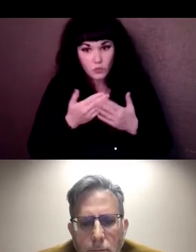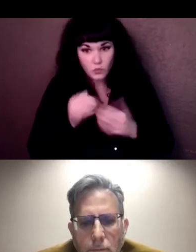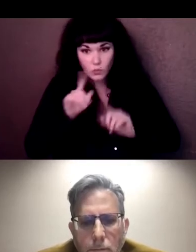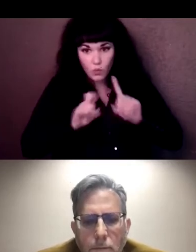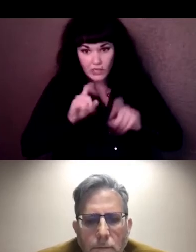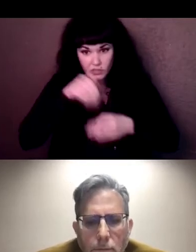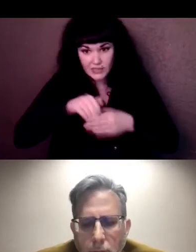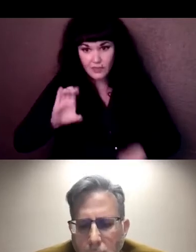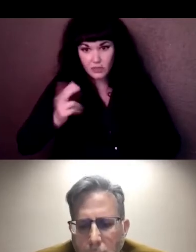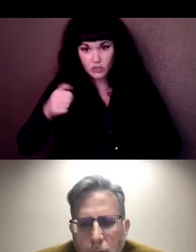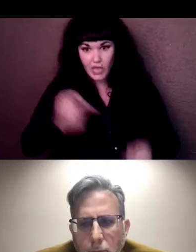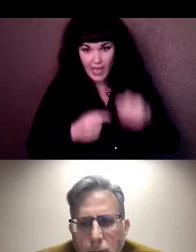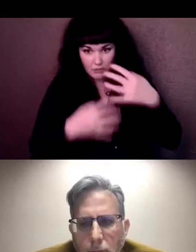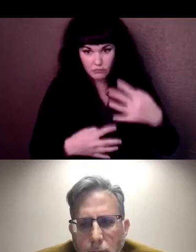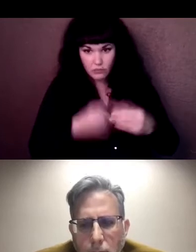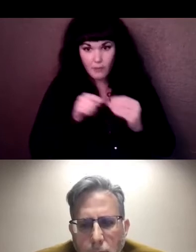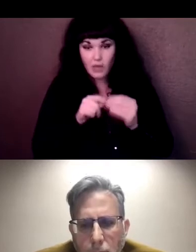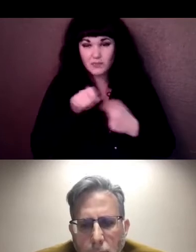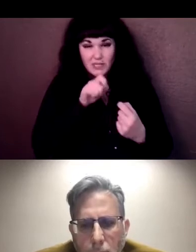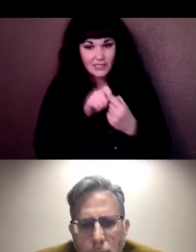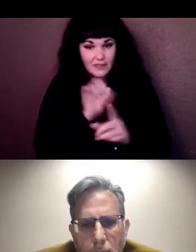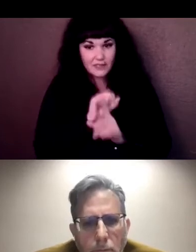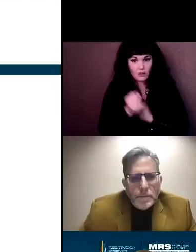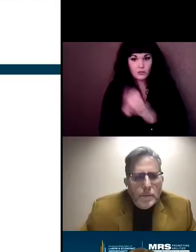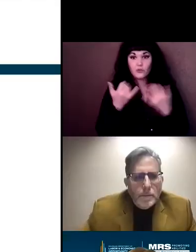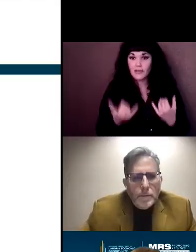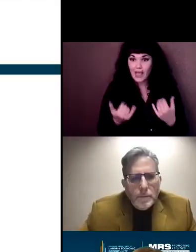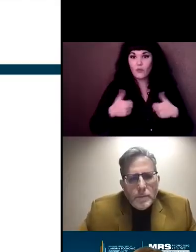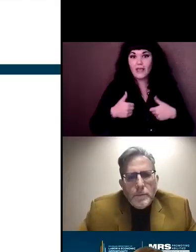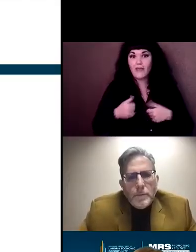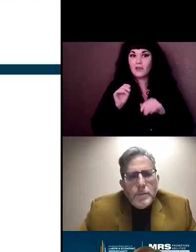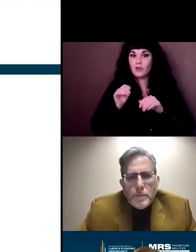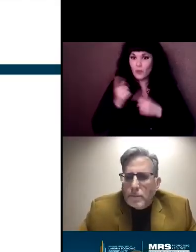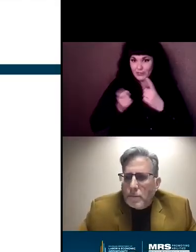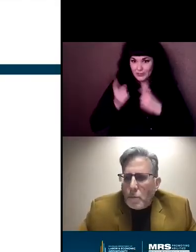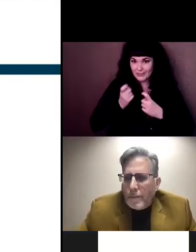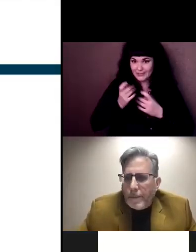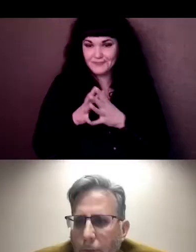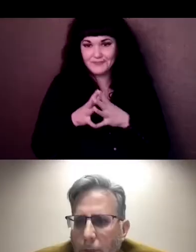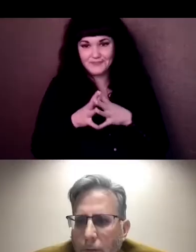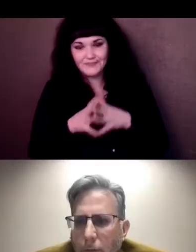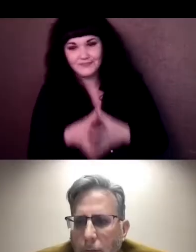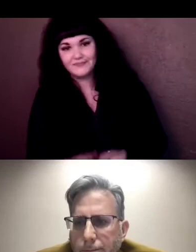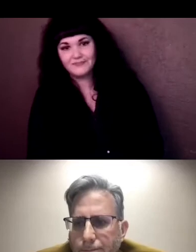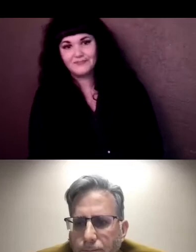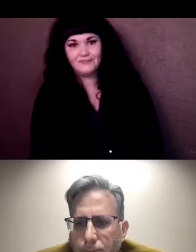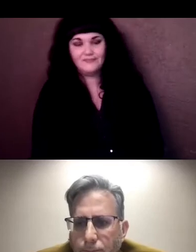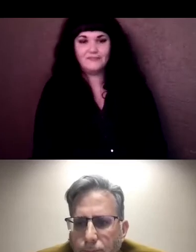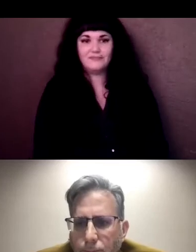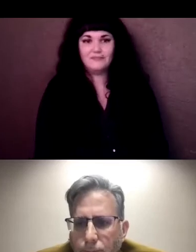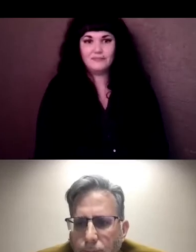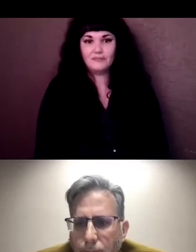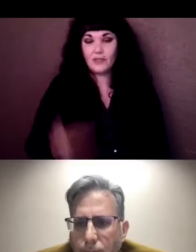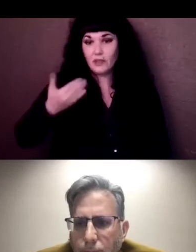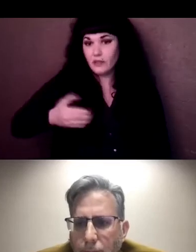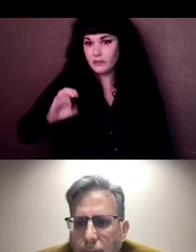specific scenarios. So up next are some questions. This is